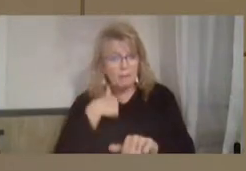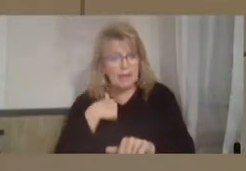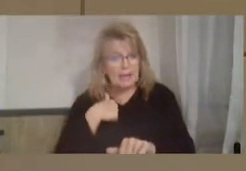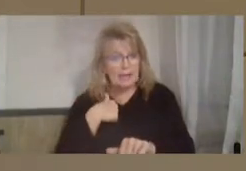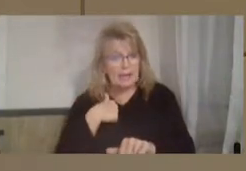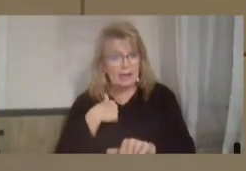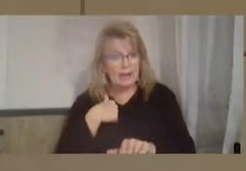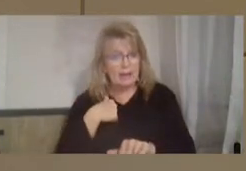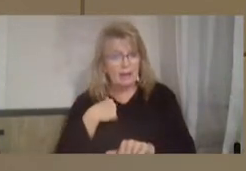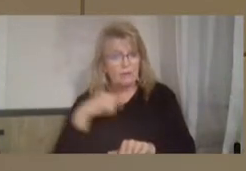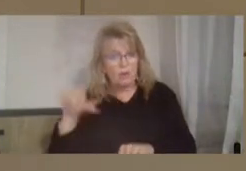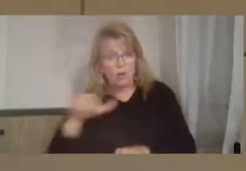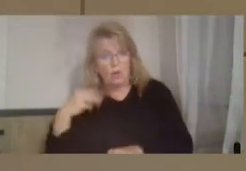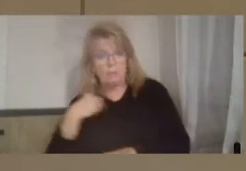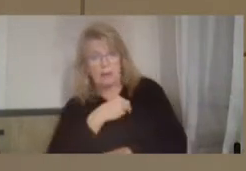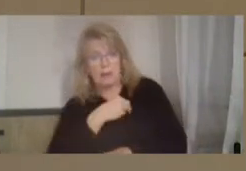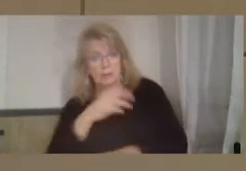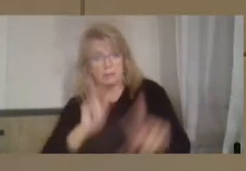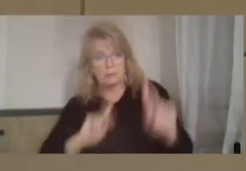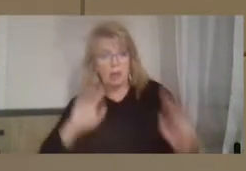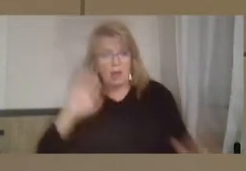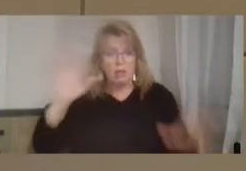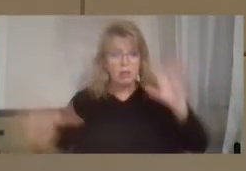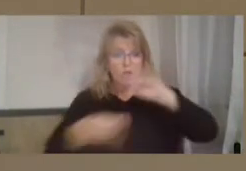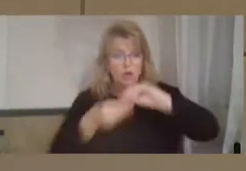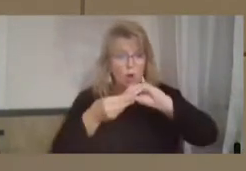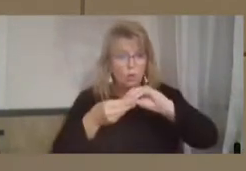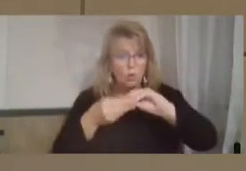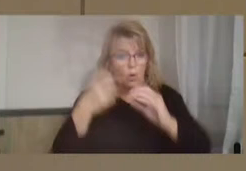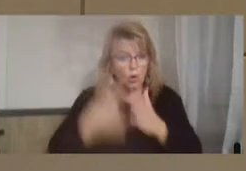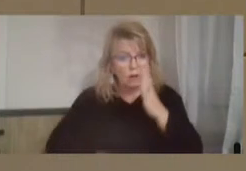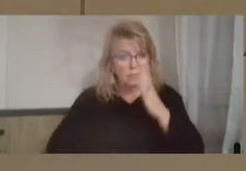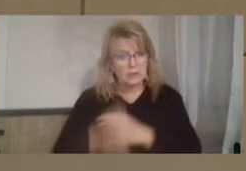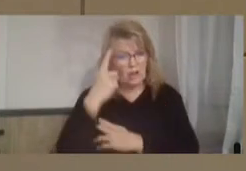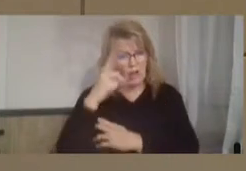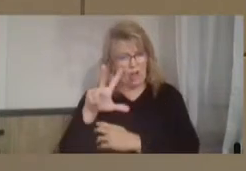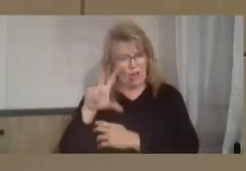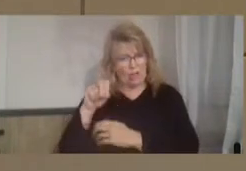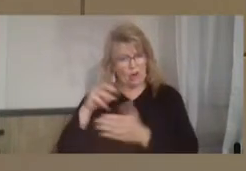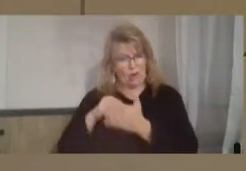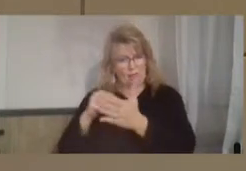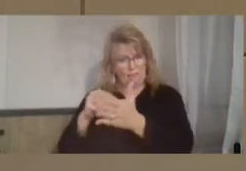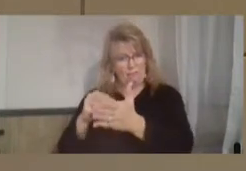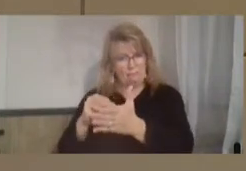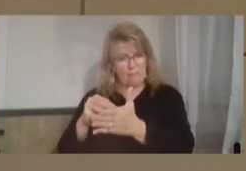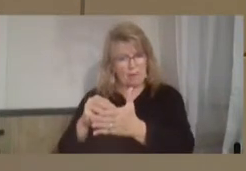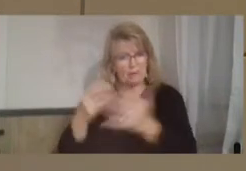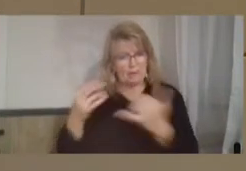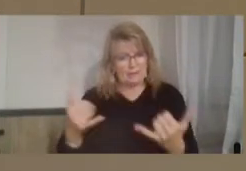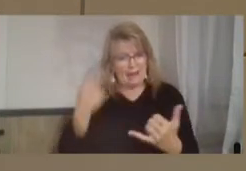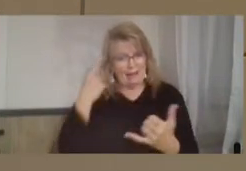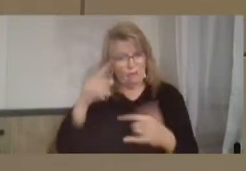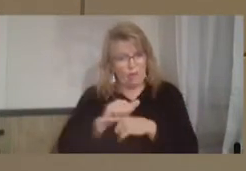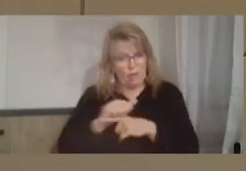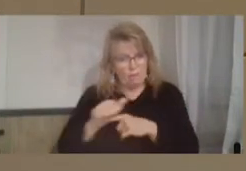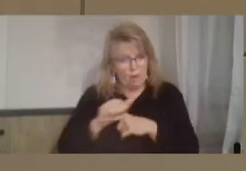members of the public the total cost? Do I understand it's $30 million today for the practice facility,